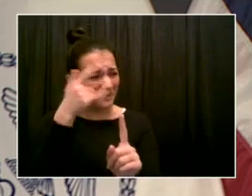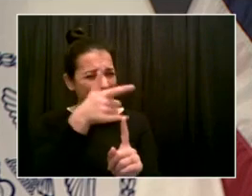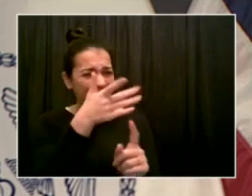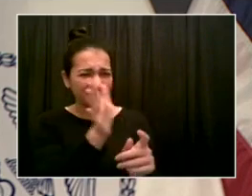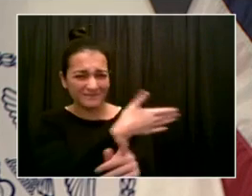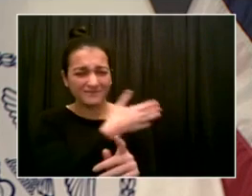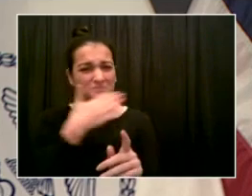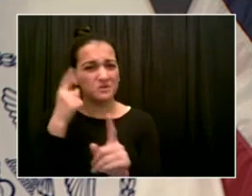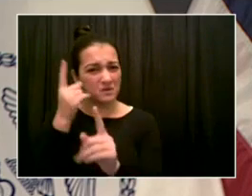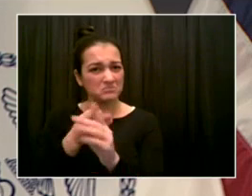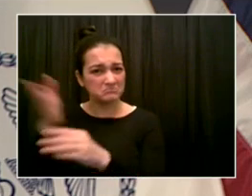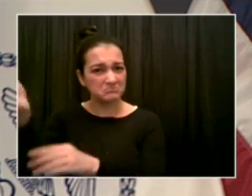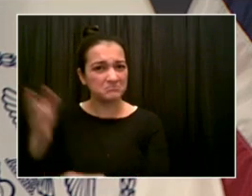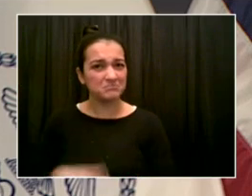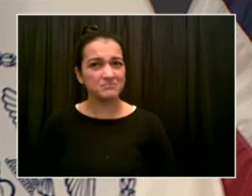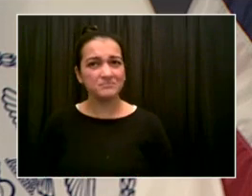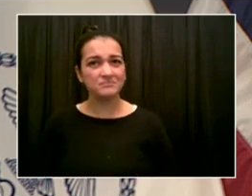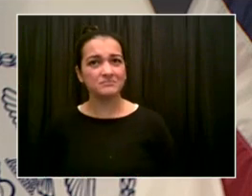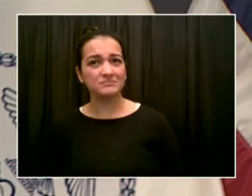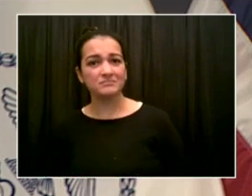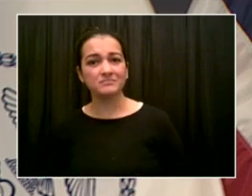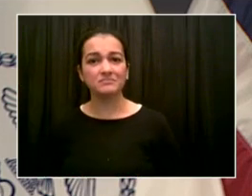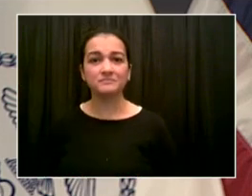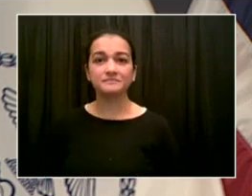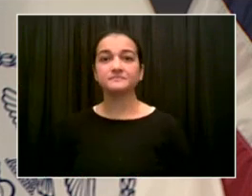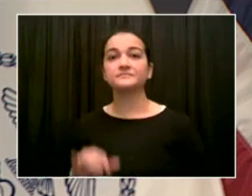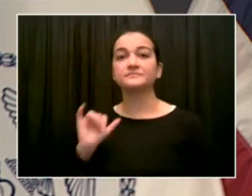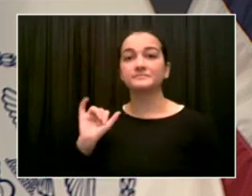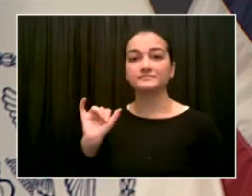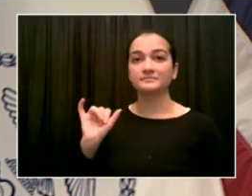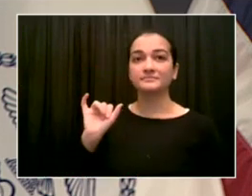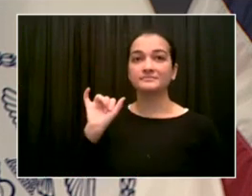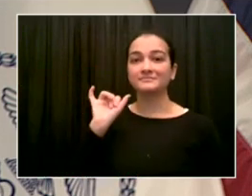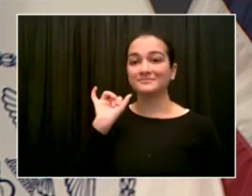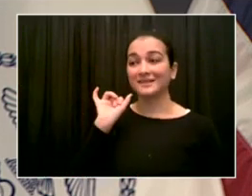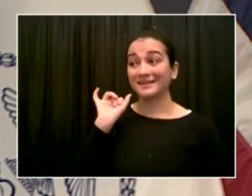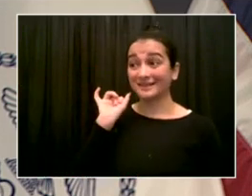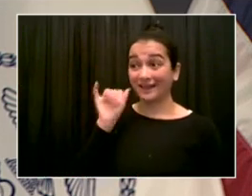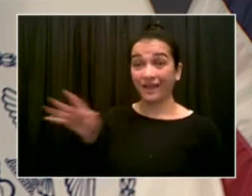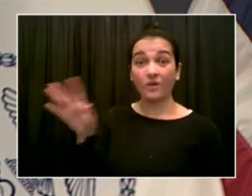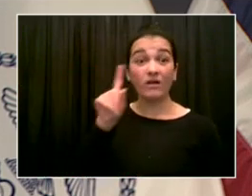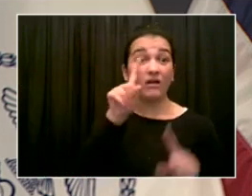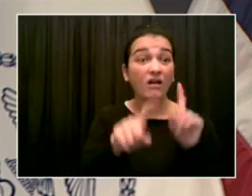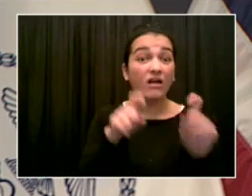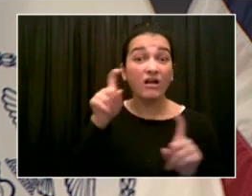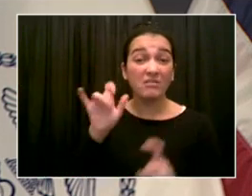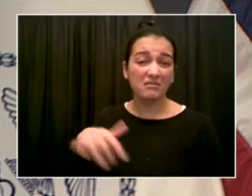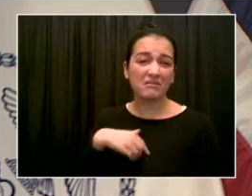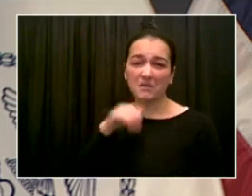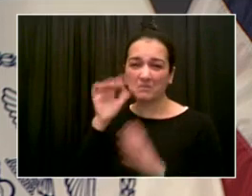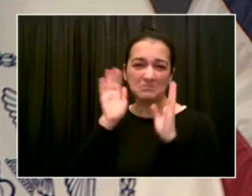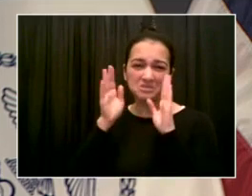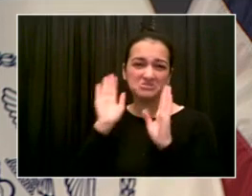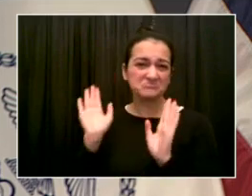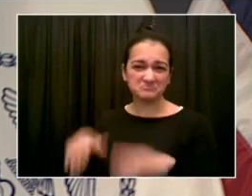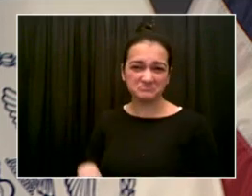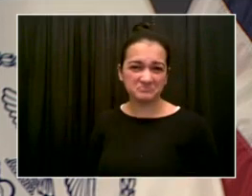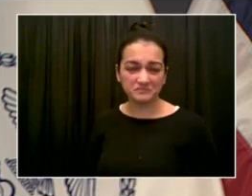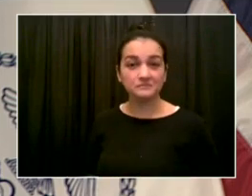advocate, I was way, way back. When I ran for mayor, I was way, way back. A lot of good people told me, you know, this isn't going to work